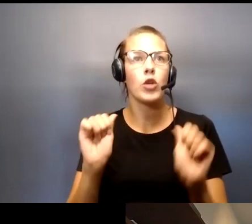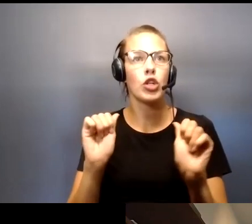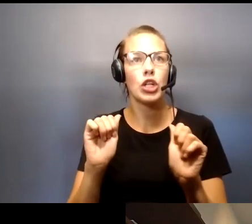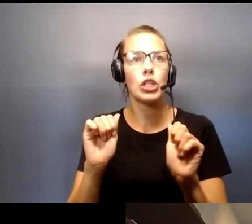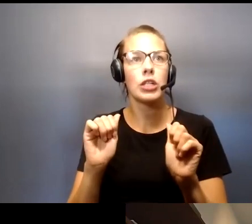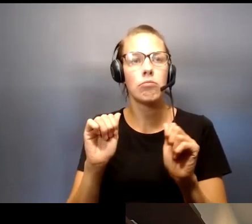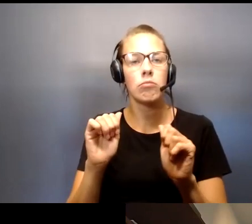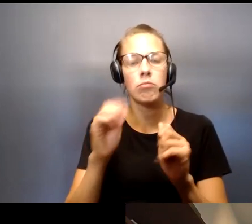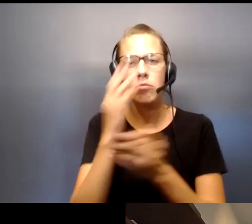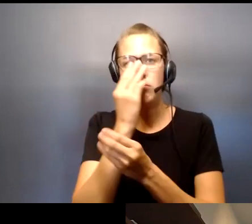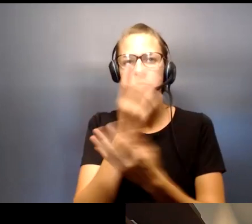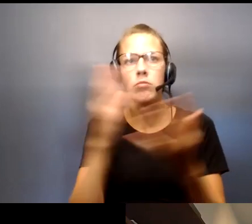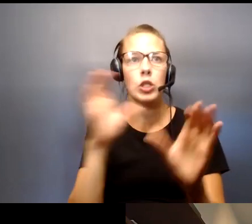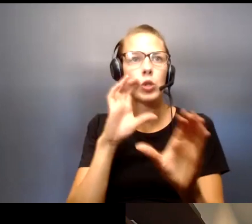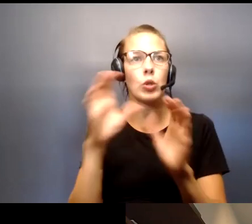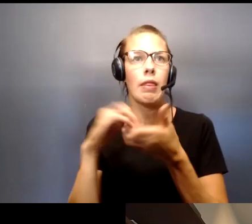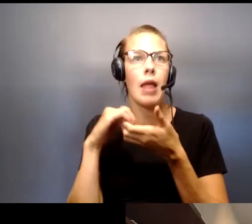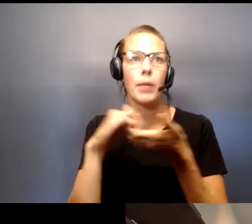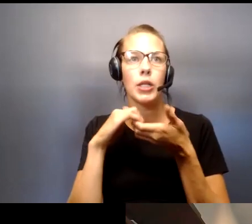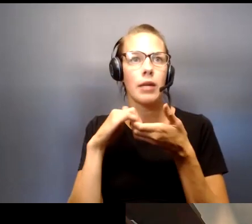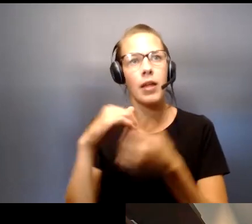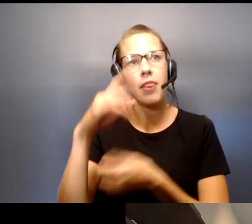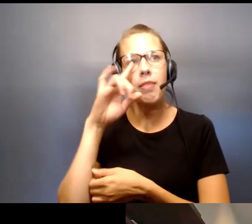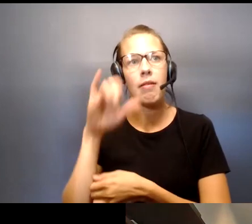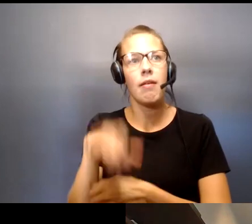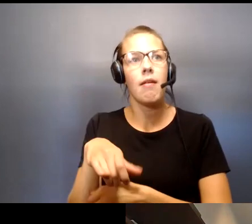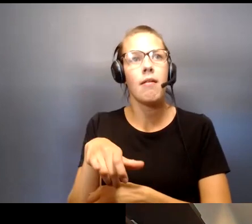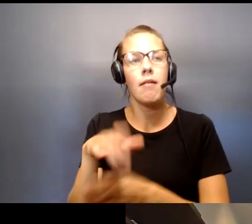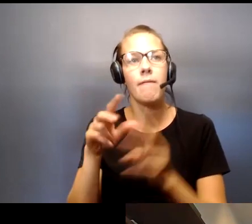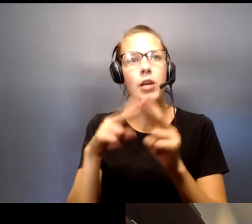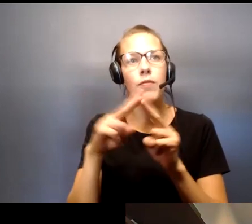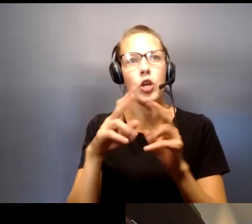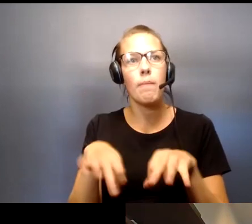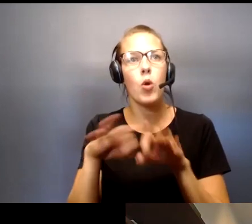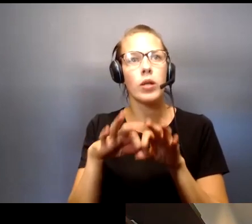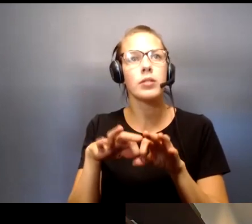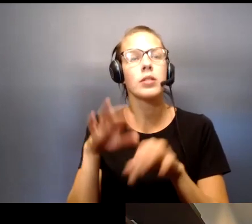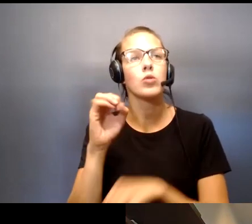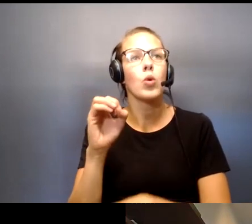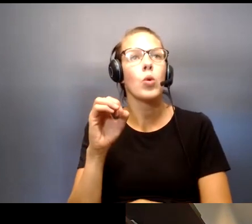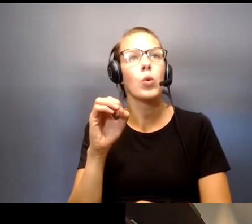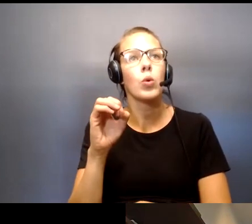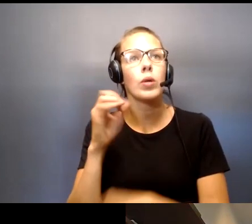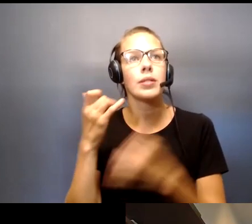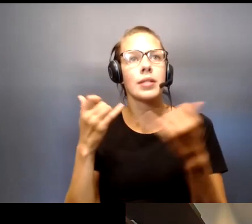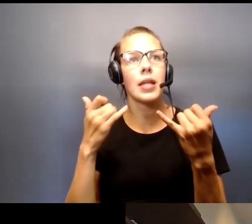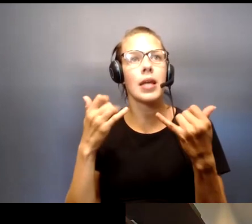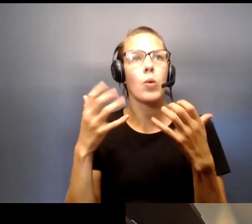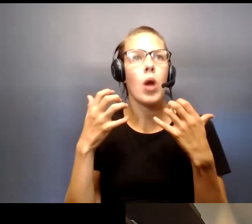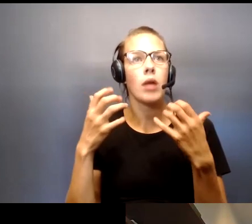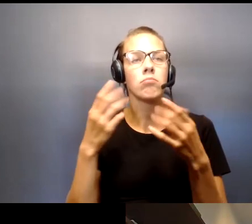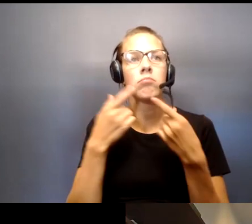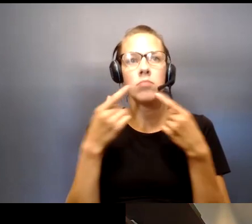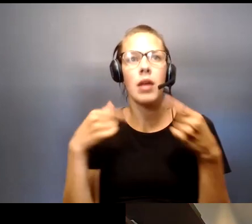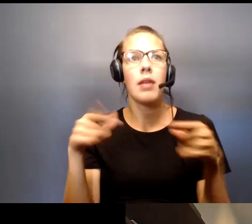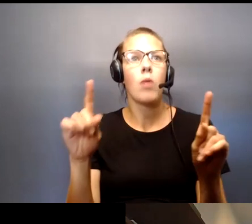highly communicative, highly collaborative, and I think it's very important. So today I wanted to